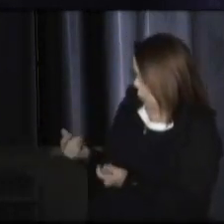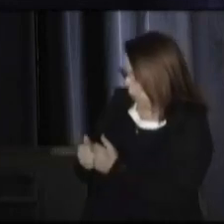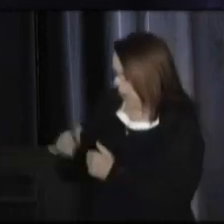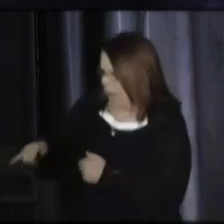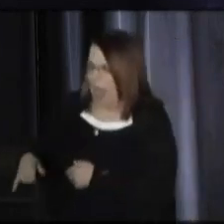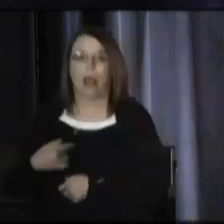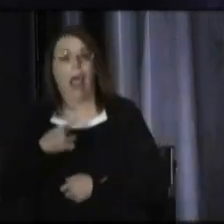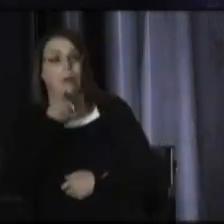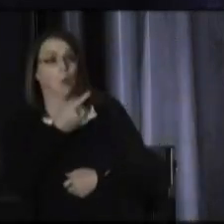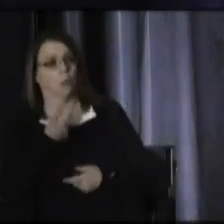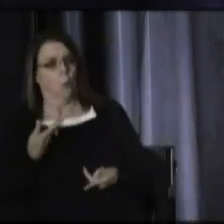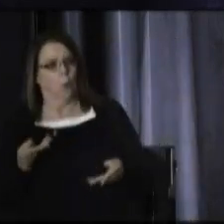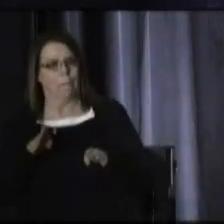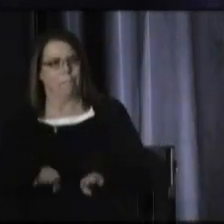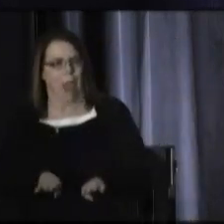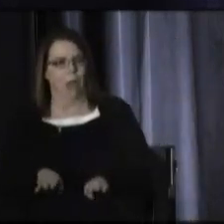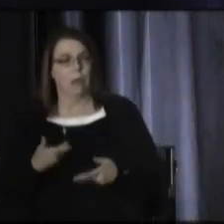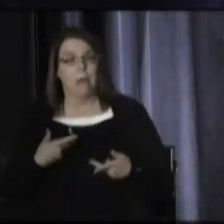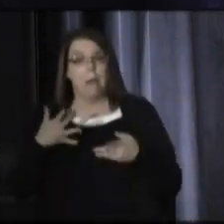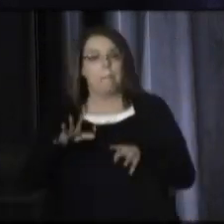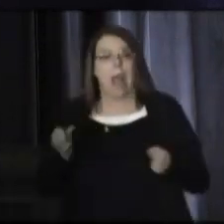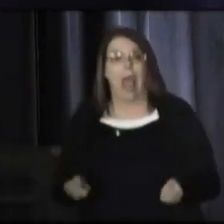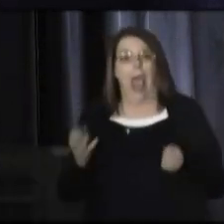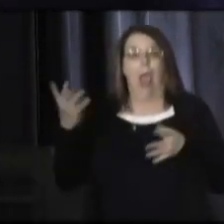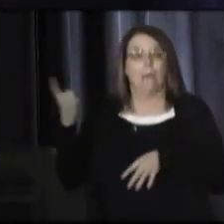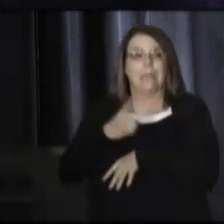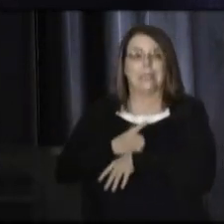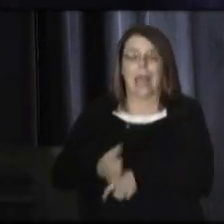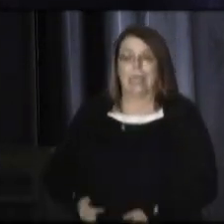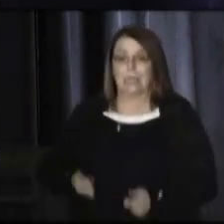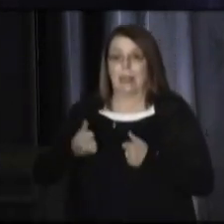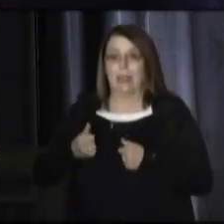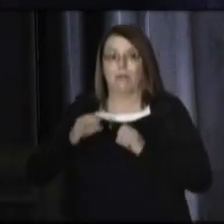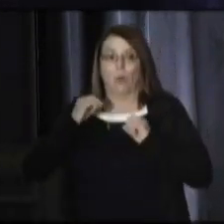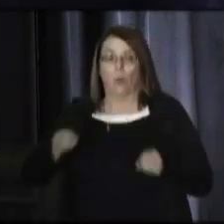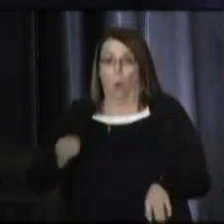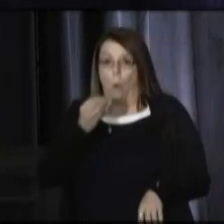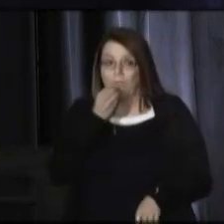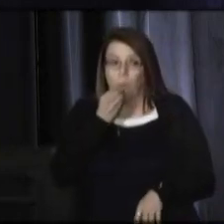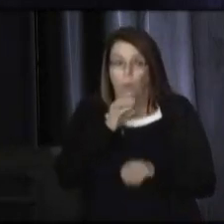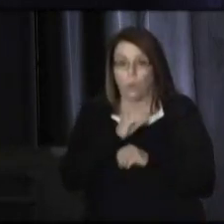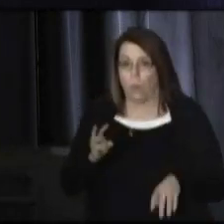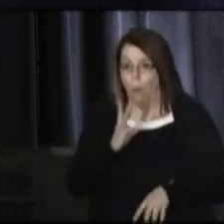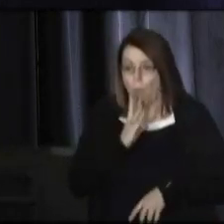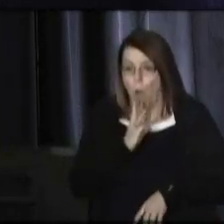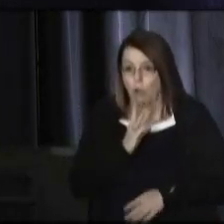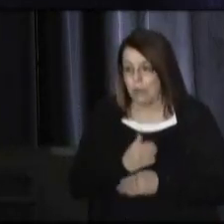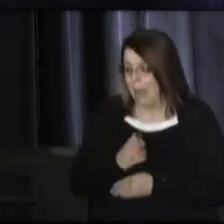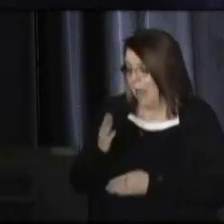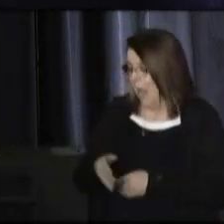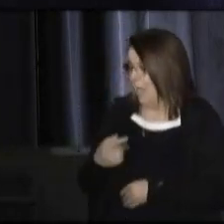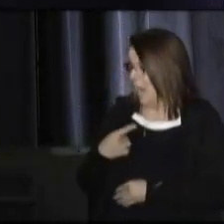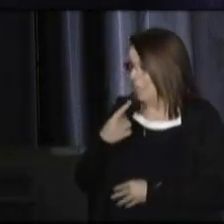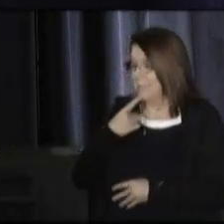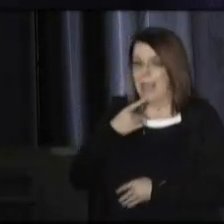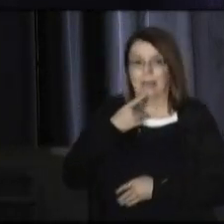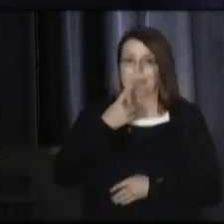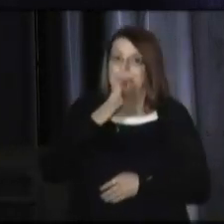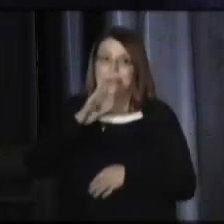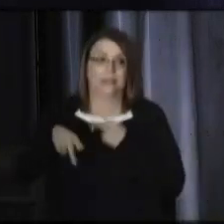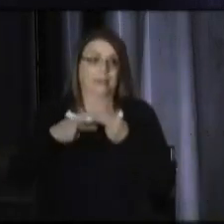Momo skirted the fence and said this was all garbage, but I told her one time we found a bird cage here, and inside it, a live